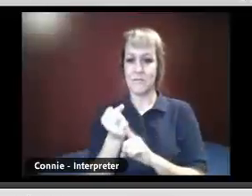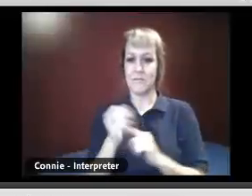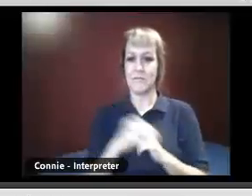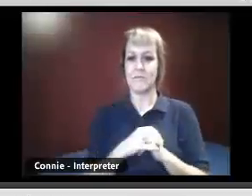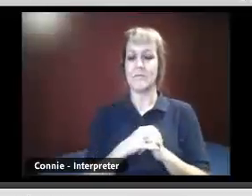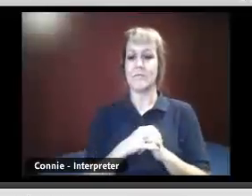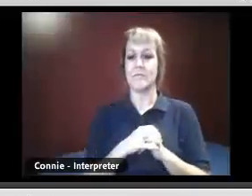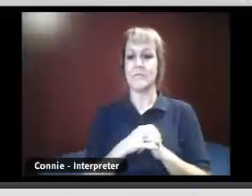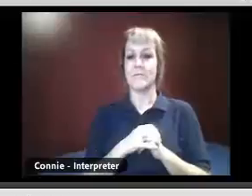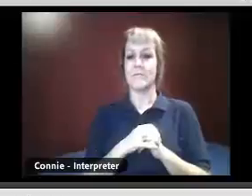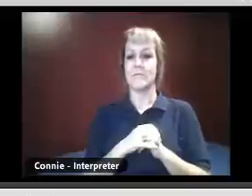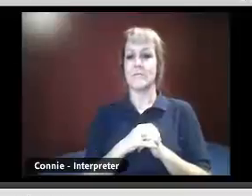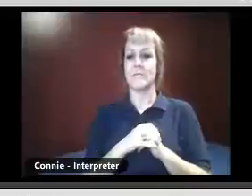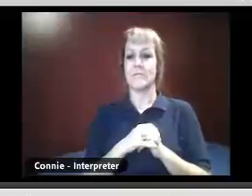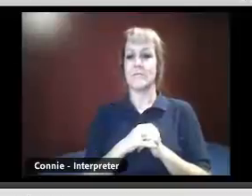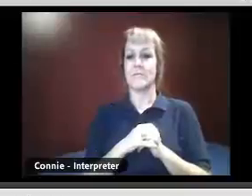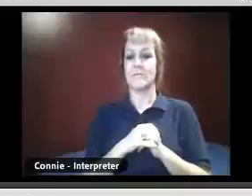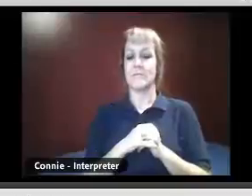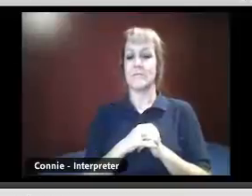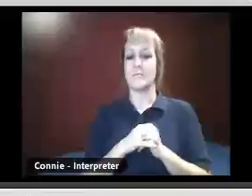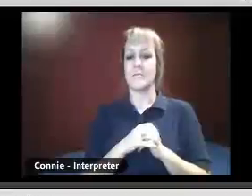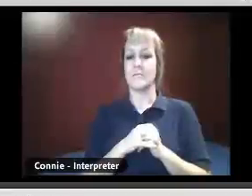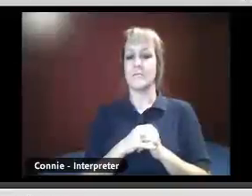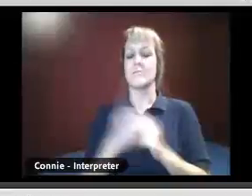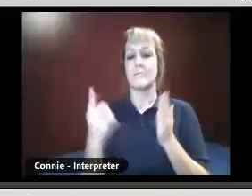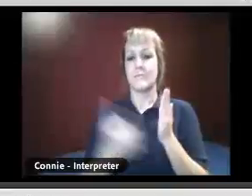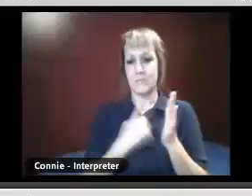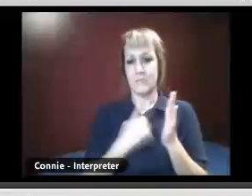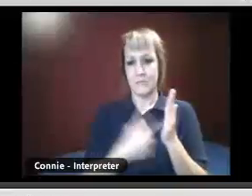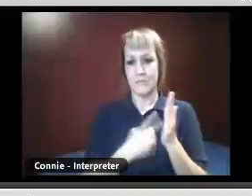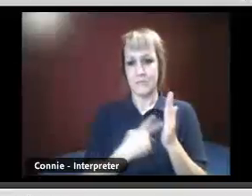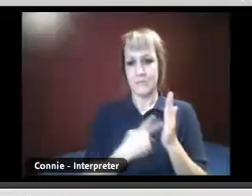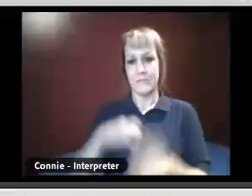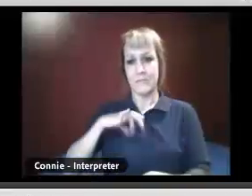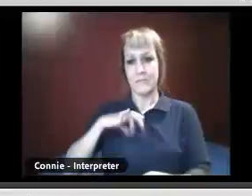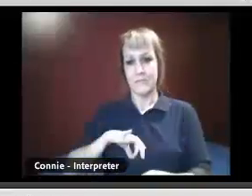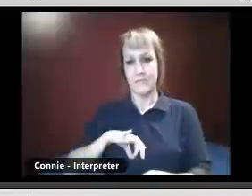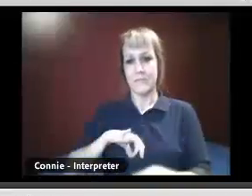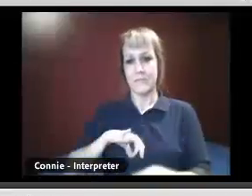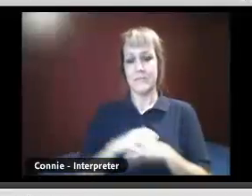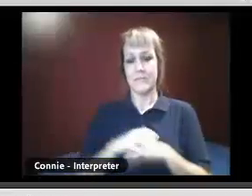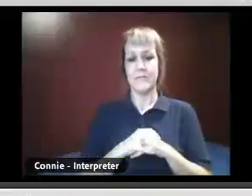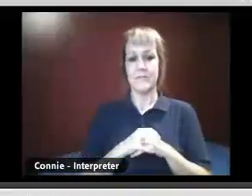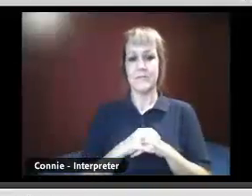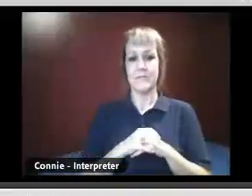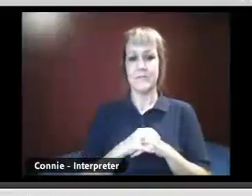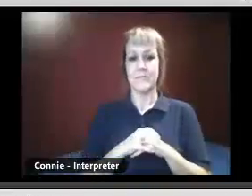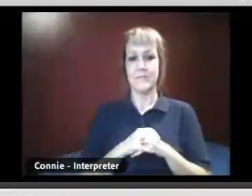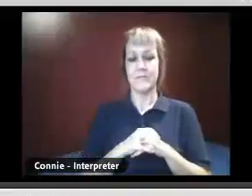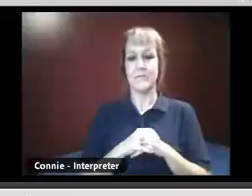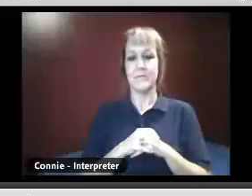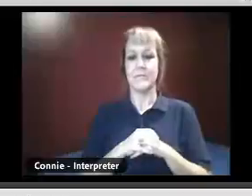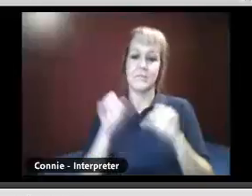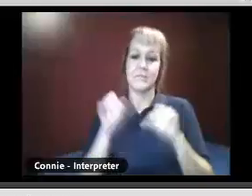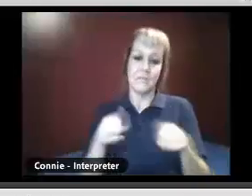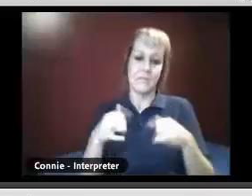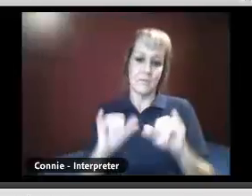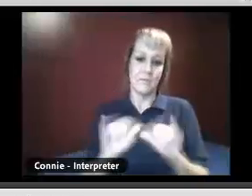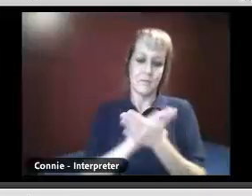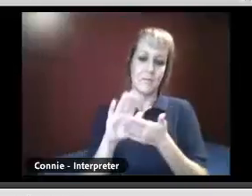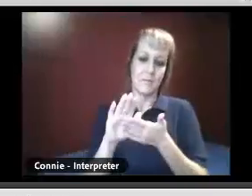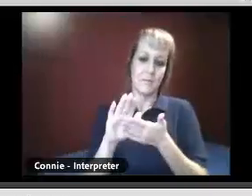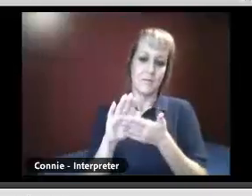However, there are times there is an advantage to it. But to me, you could still be nice regardless